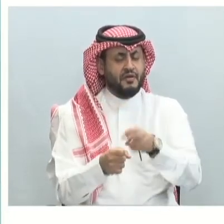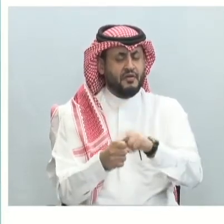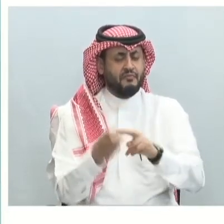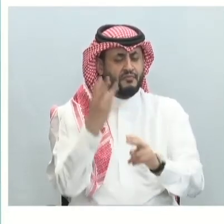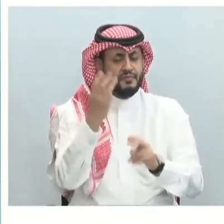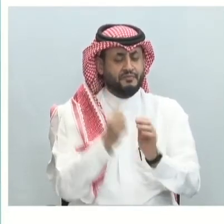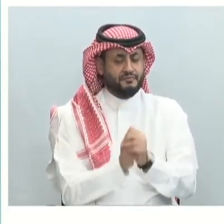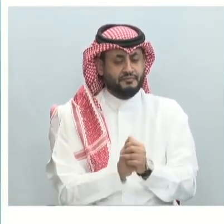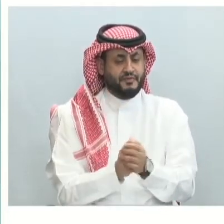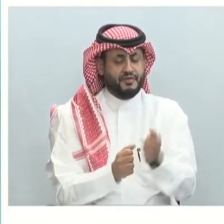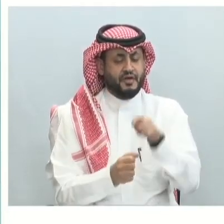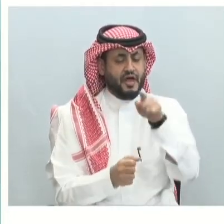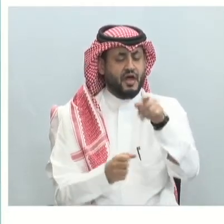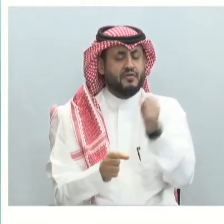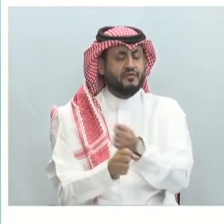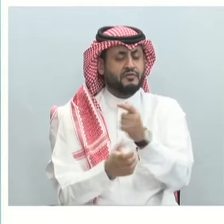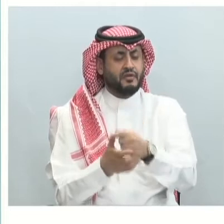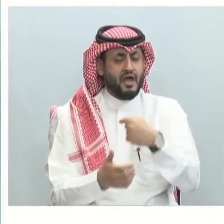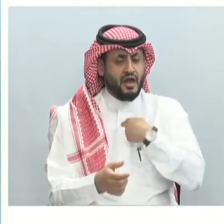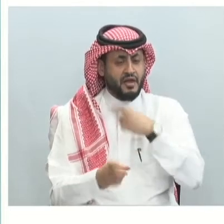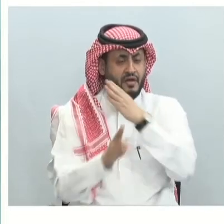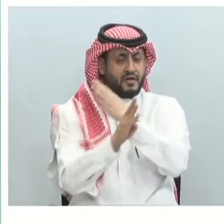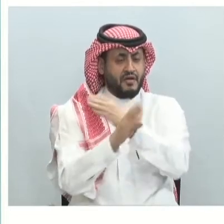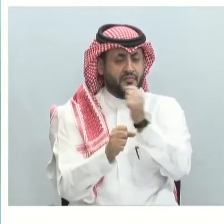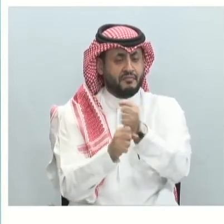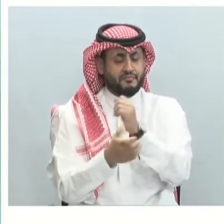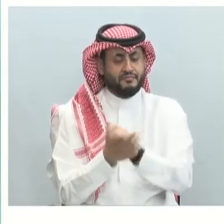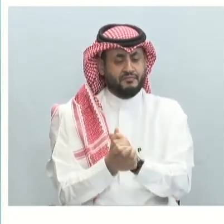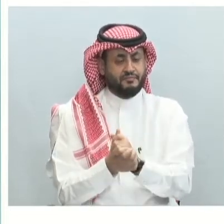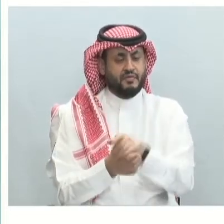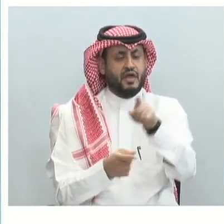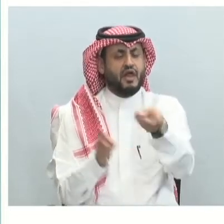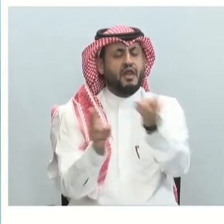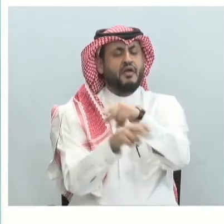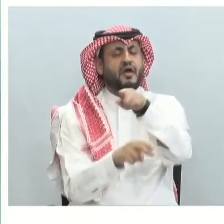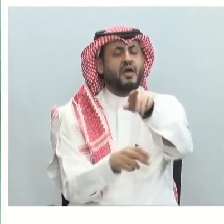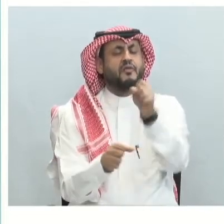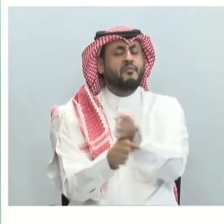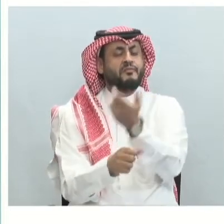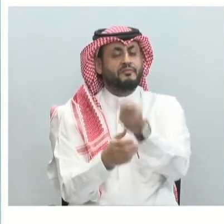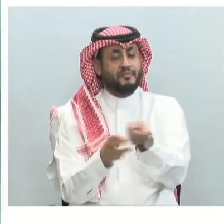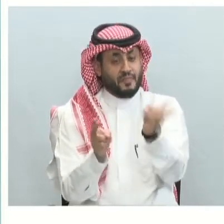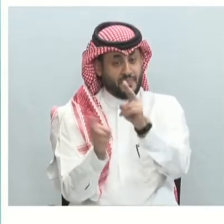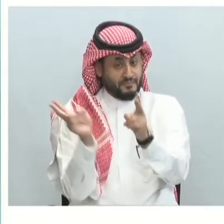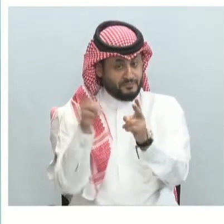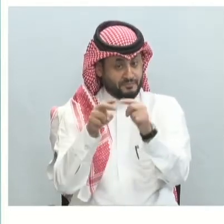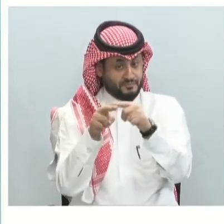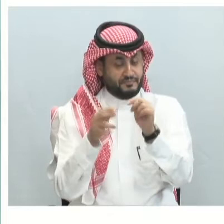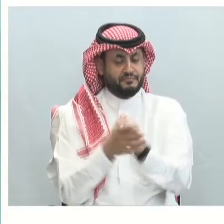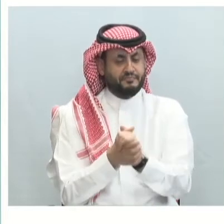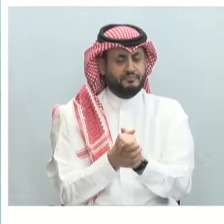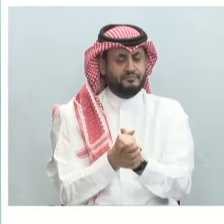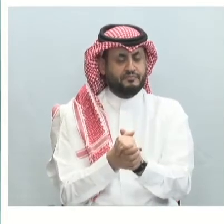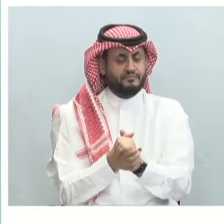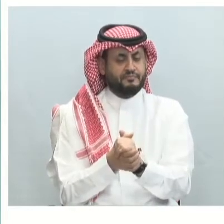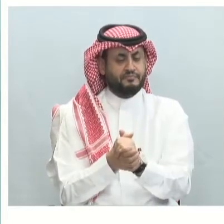karate. What are you doing? I'm doing karate. And how about you? Okay, so the other boy here